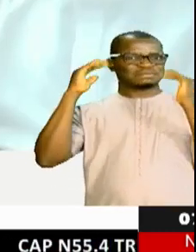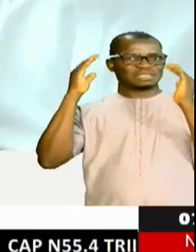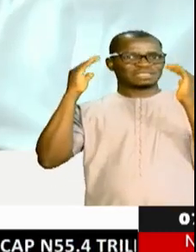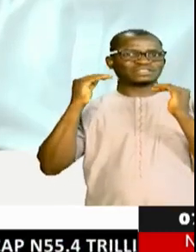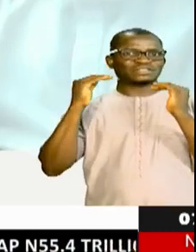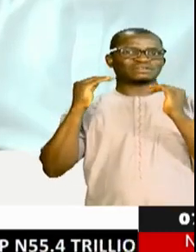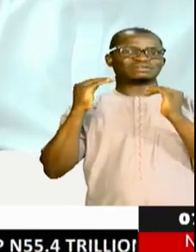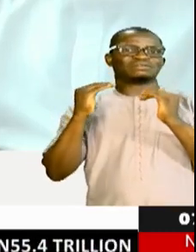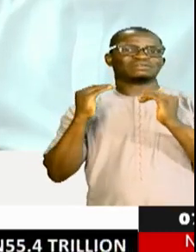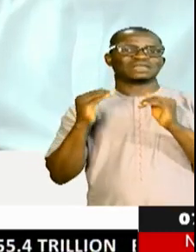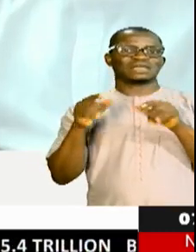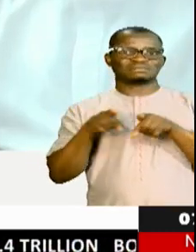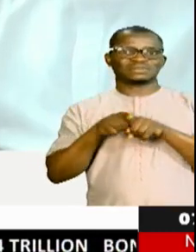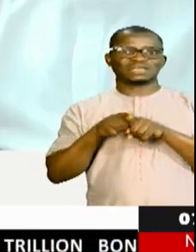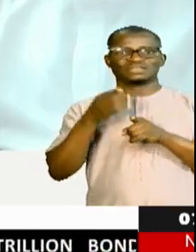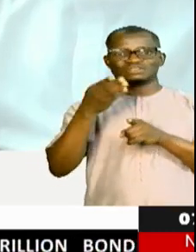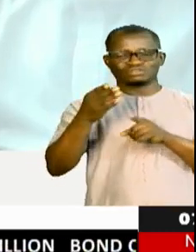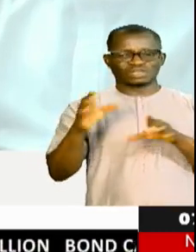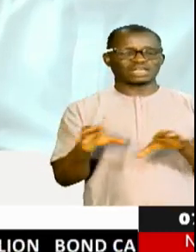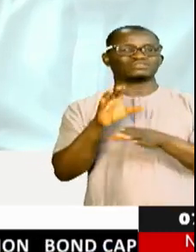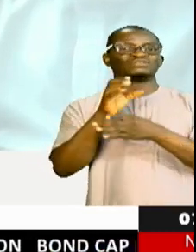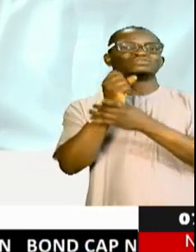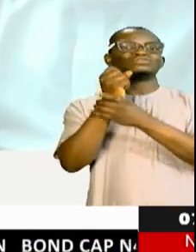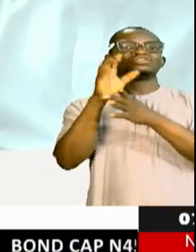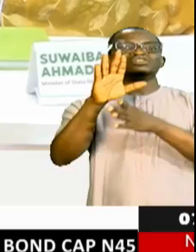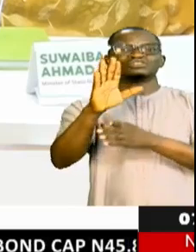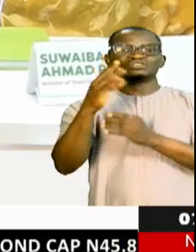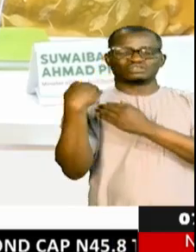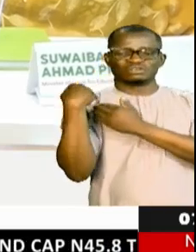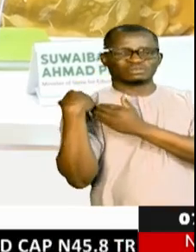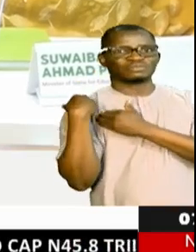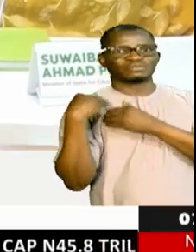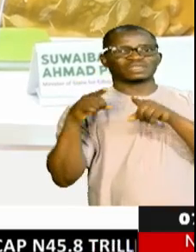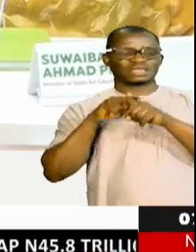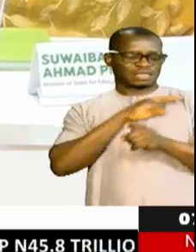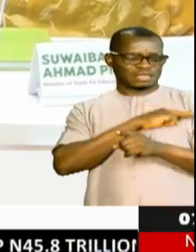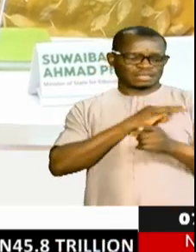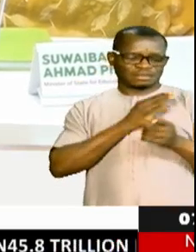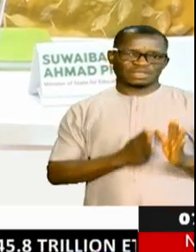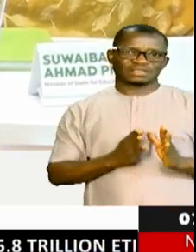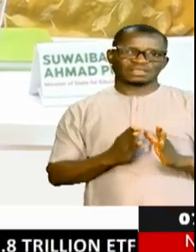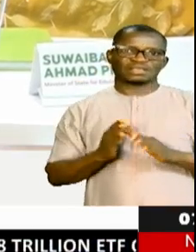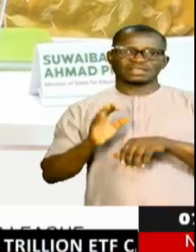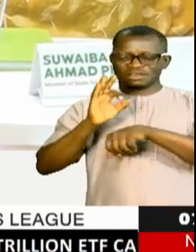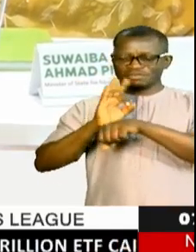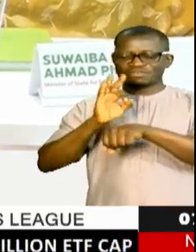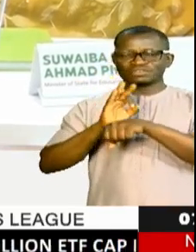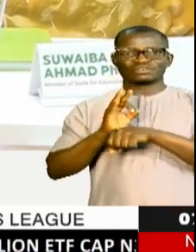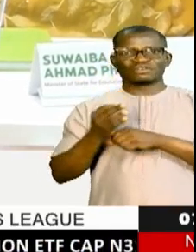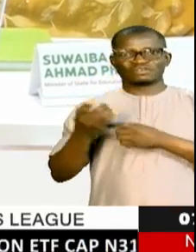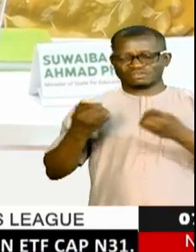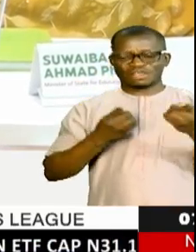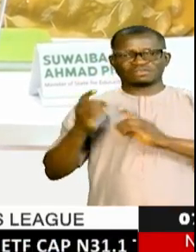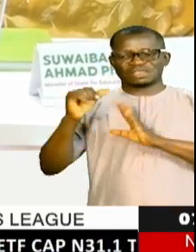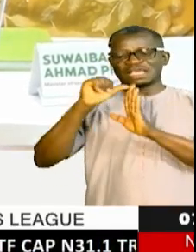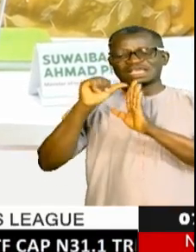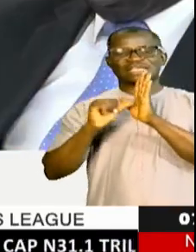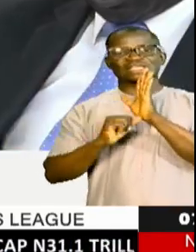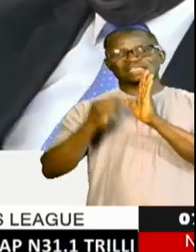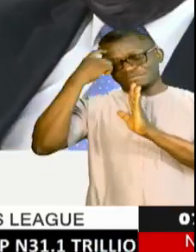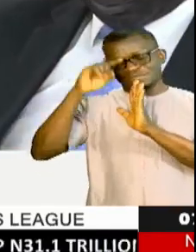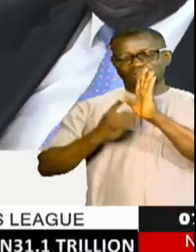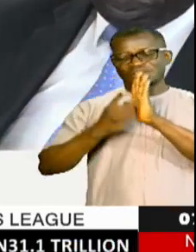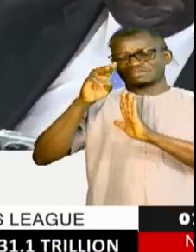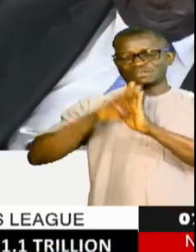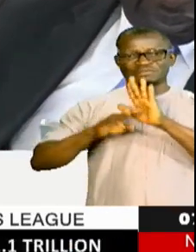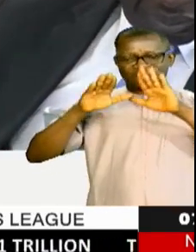your responsibilities as ministers. Entrusted with the mandate of driving the agenda for development,